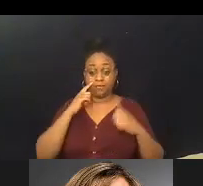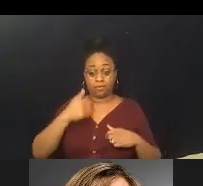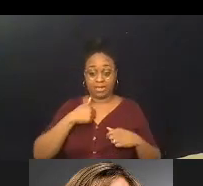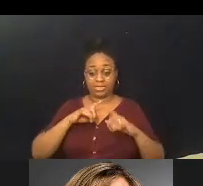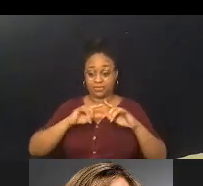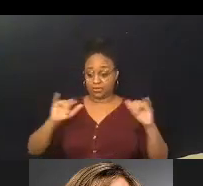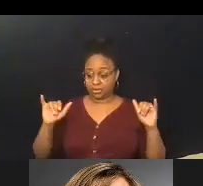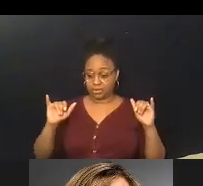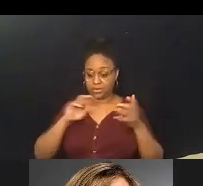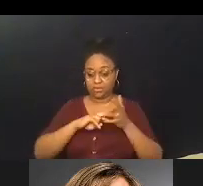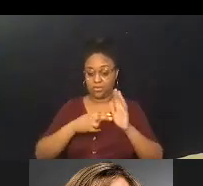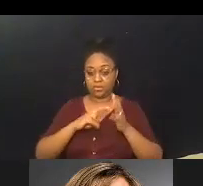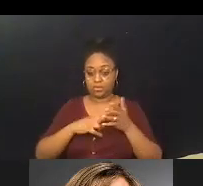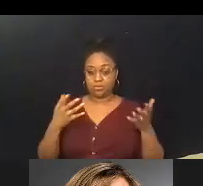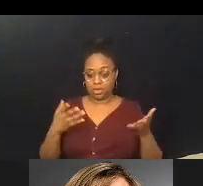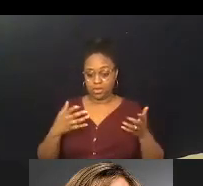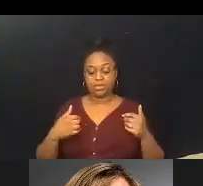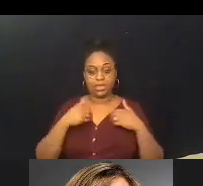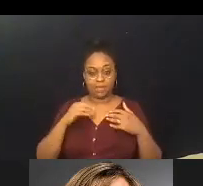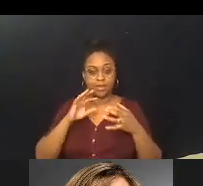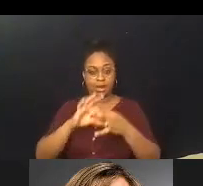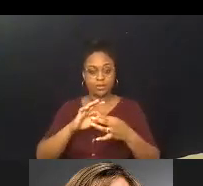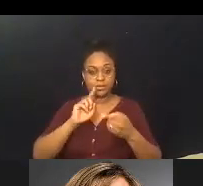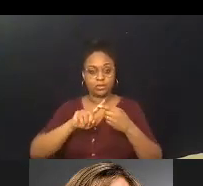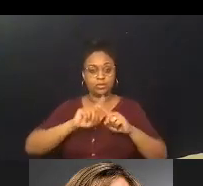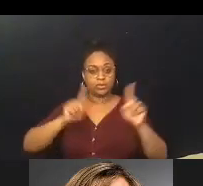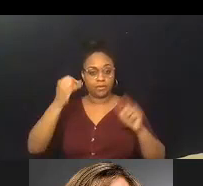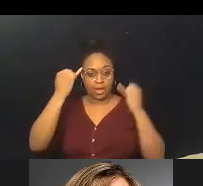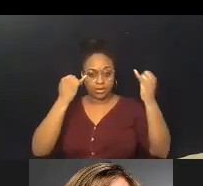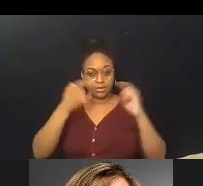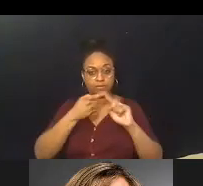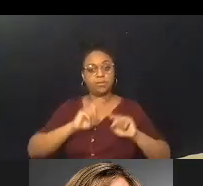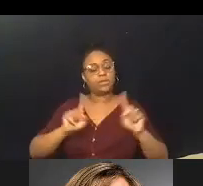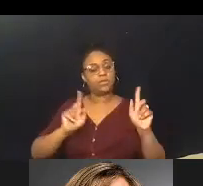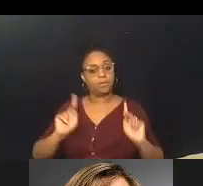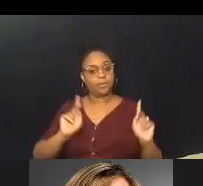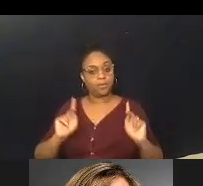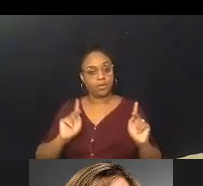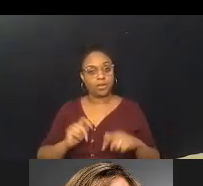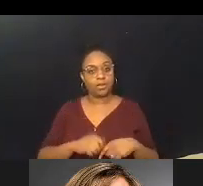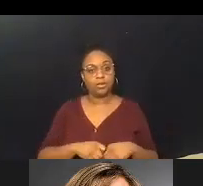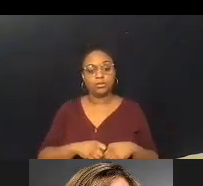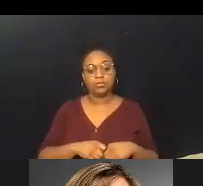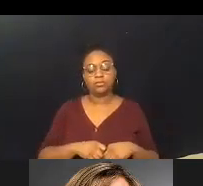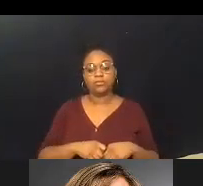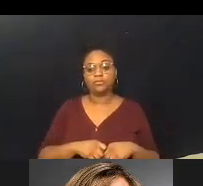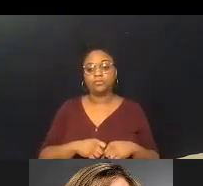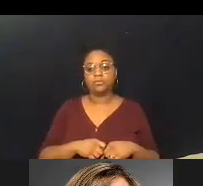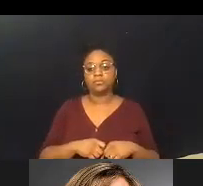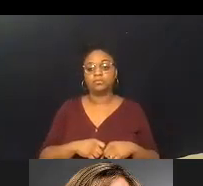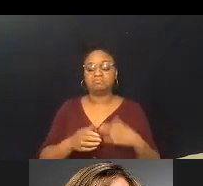being able to have a connection to different ideas from different people. No matter like